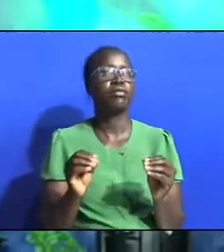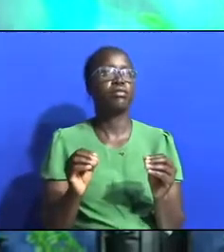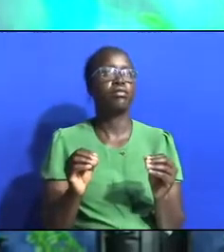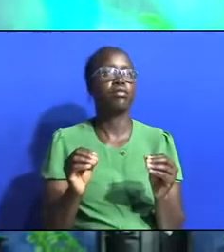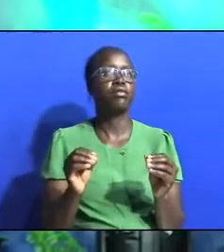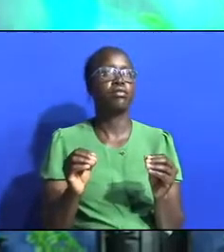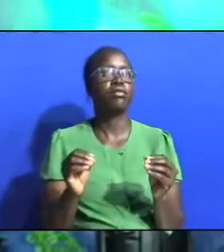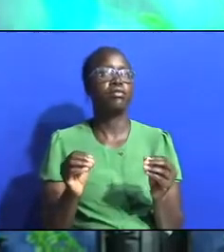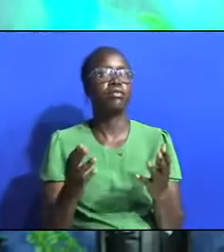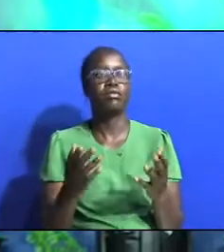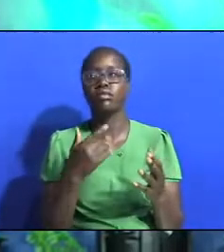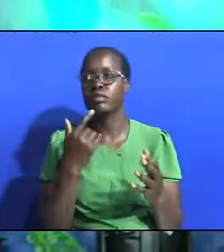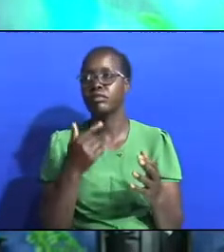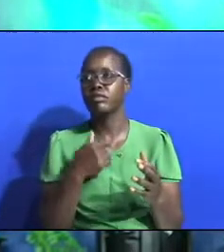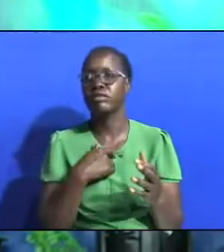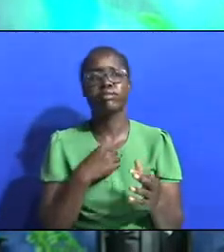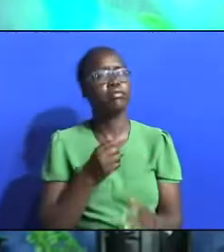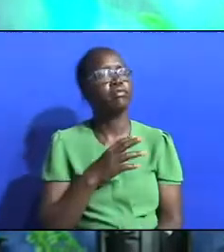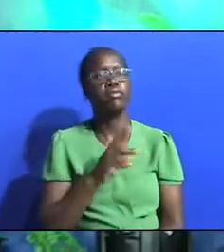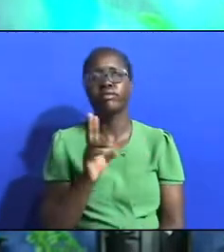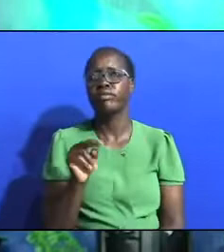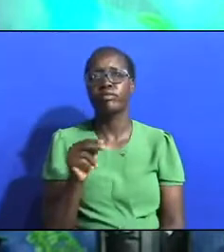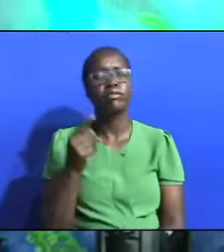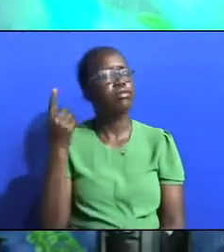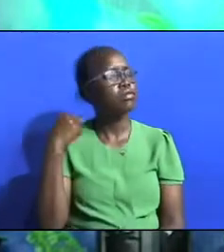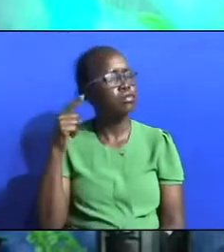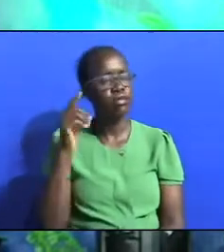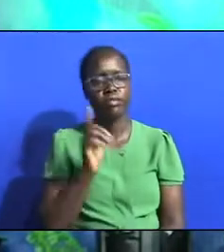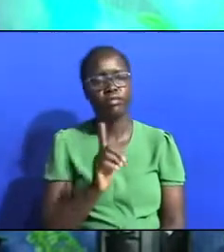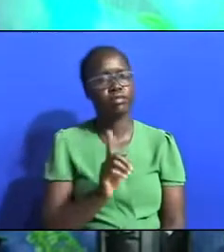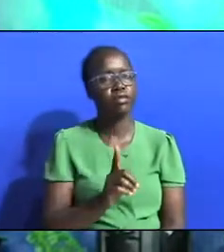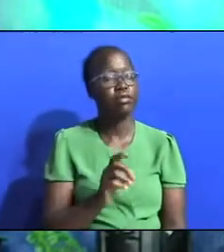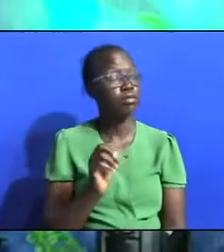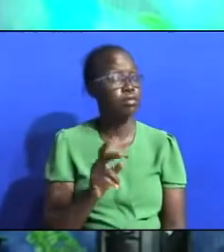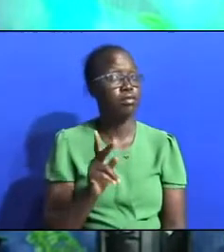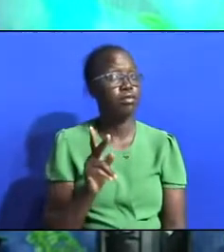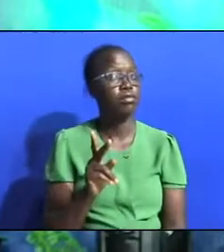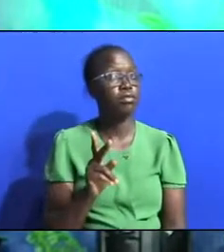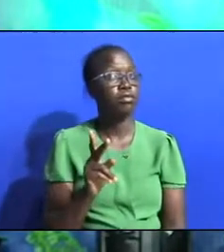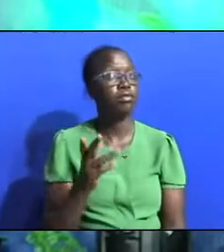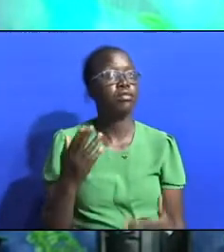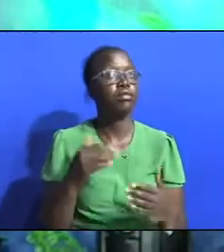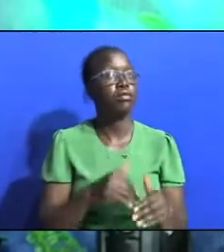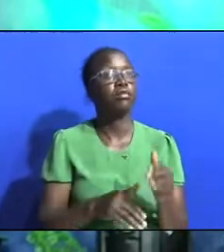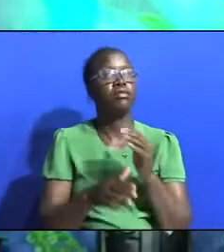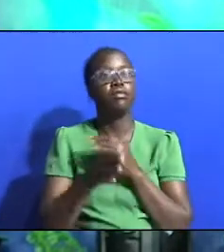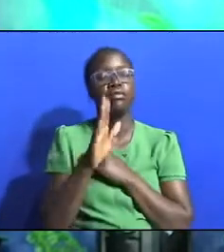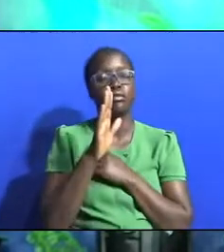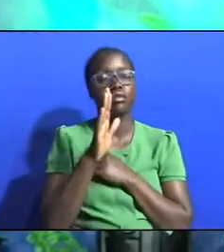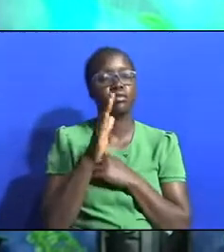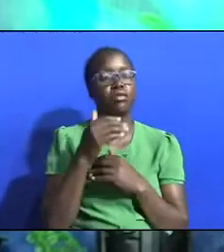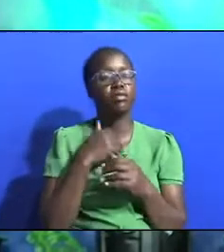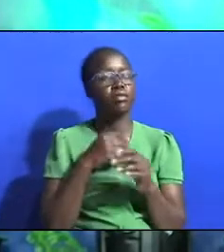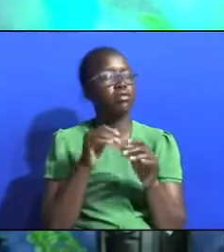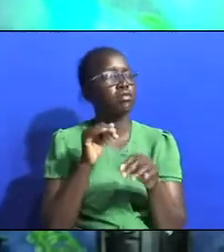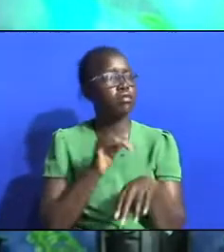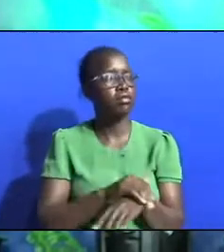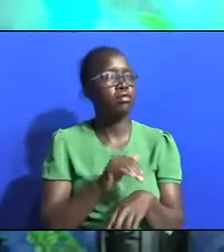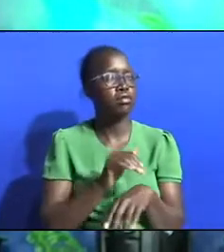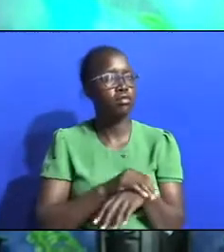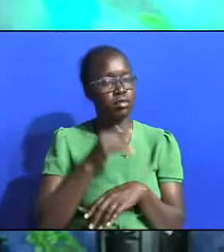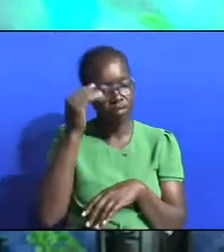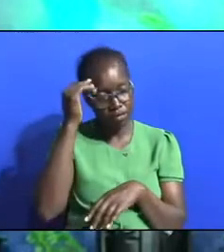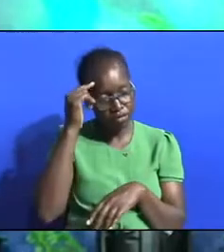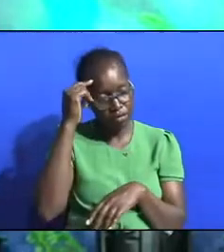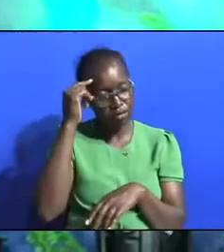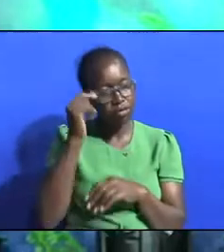Never say, you know, I'm crazy. No, no, no, no, no, you're not crazy, okay? People who follow God have a sound mind. Do